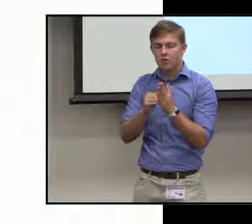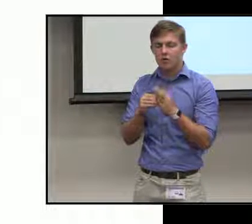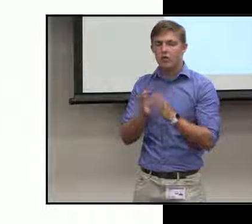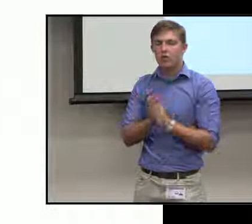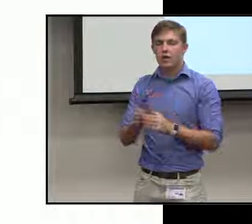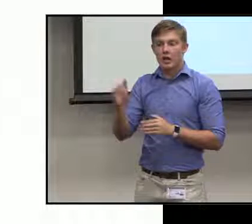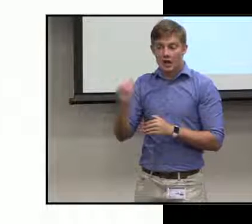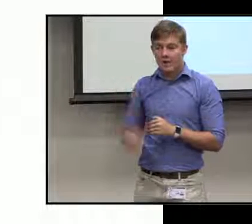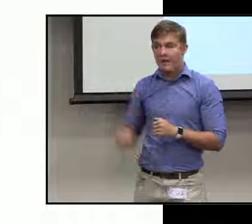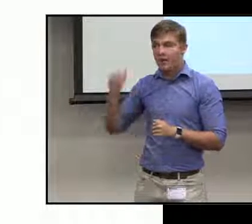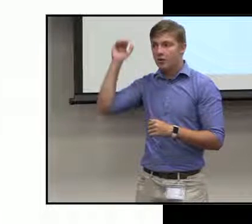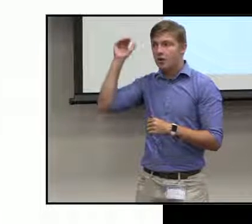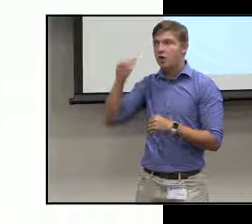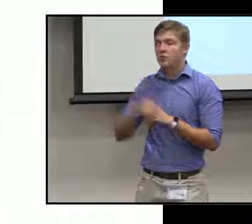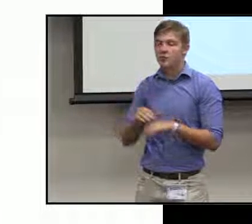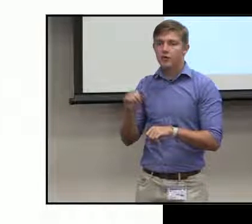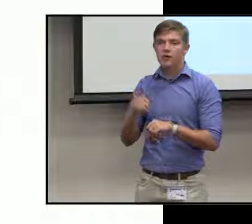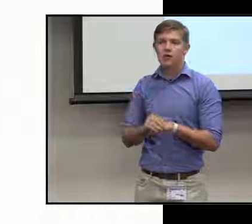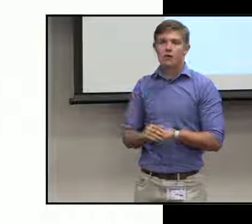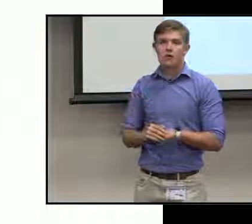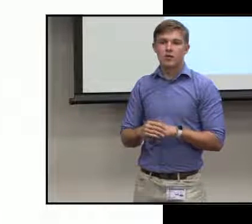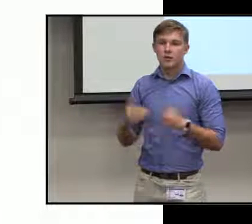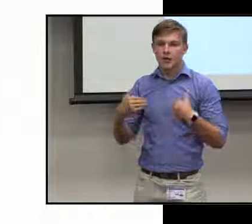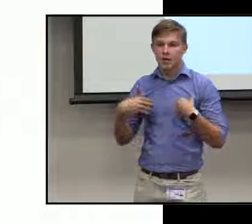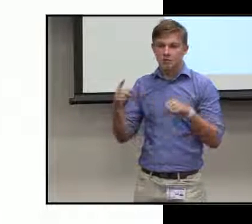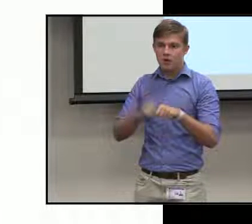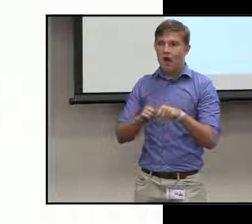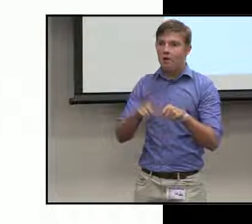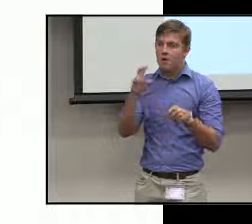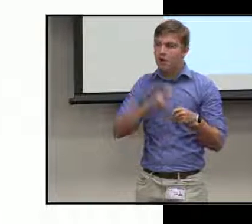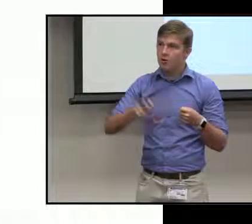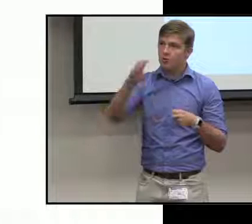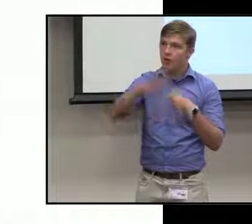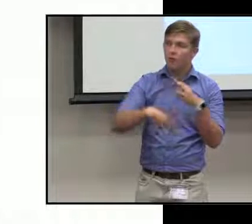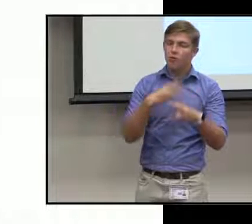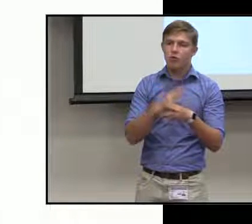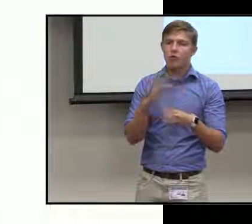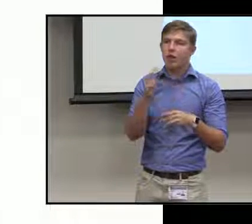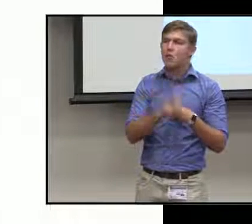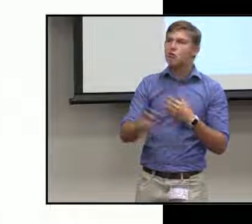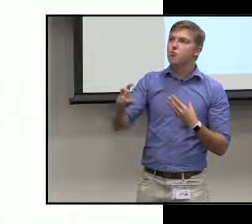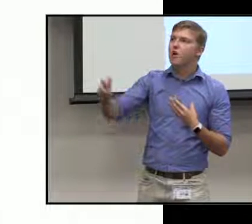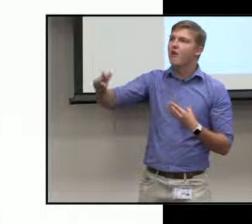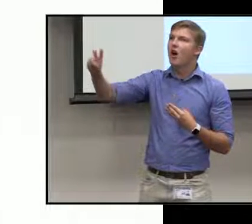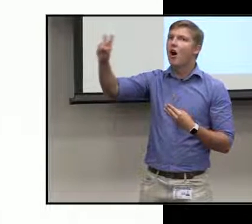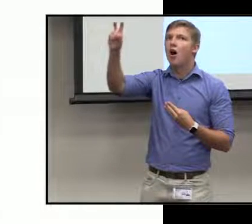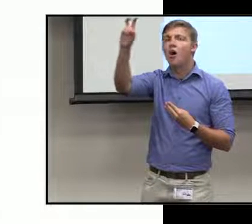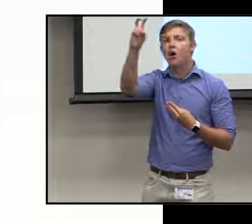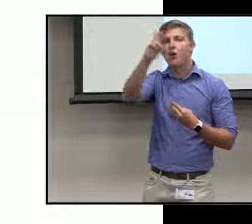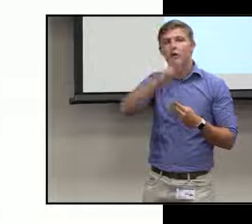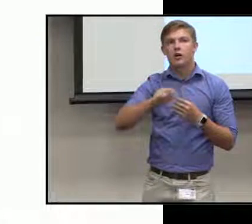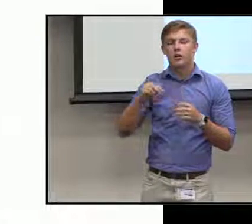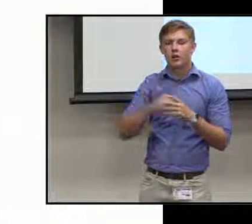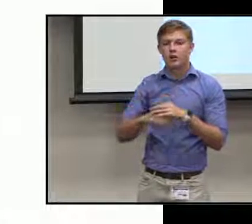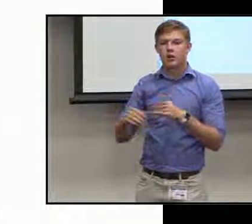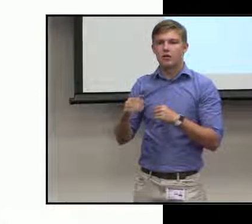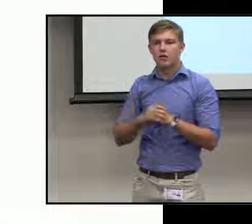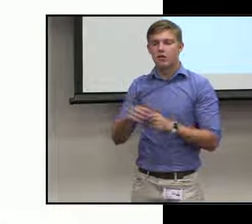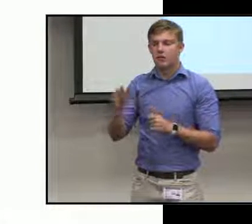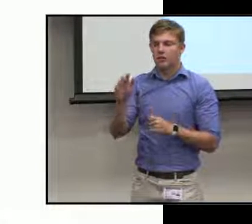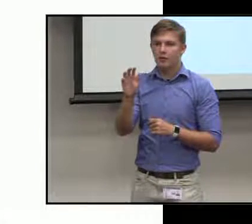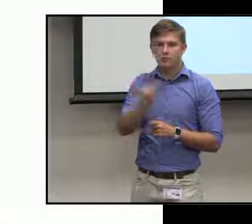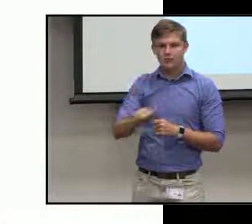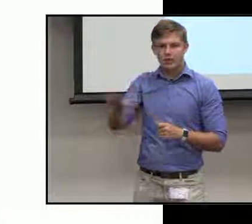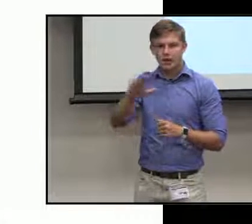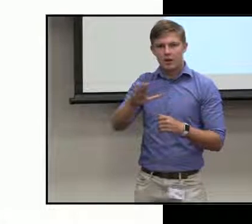they're working, they take off time and travel the world. And they travel all over the world into the Asian countries. Because